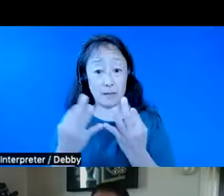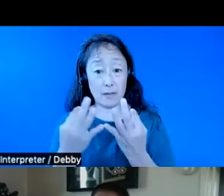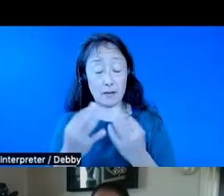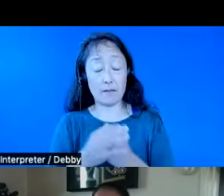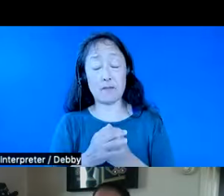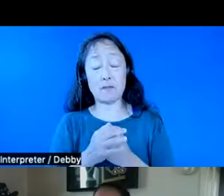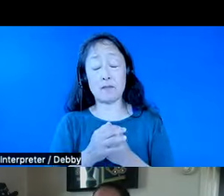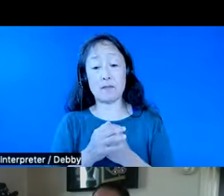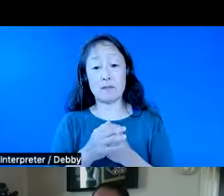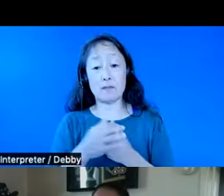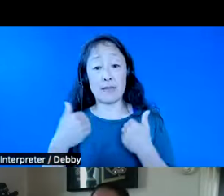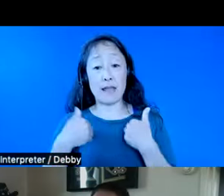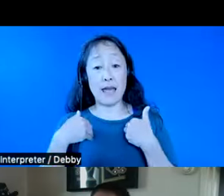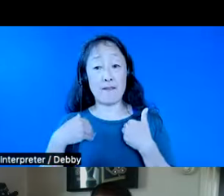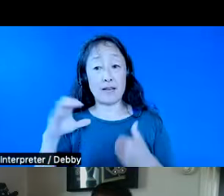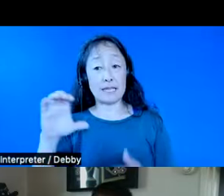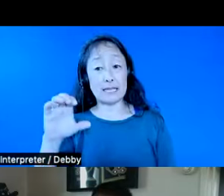and there were CPS workers there.